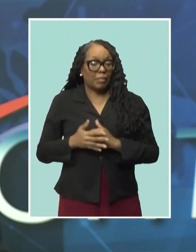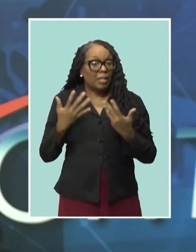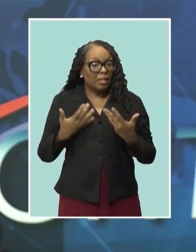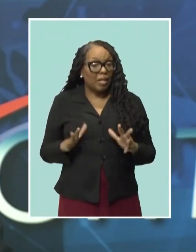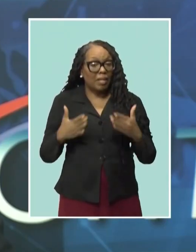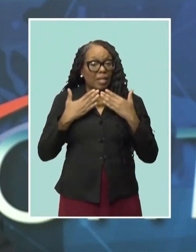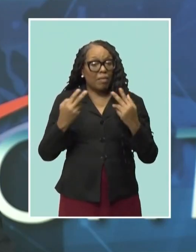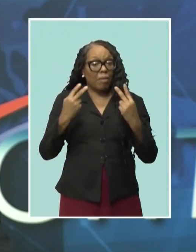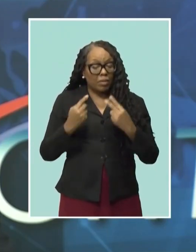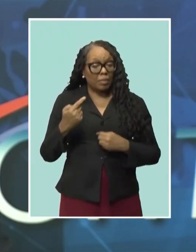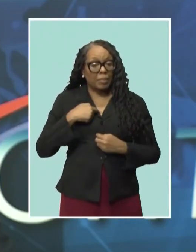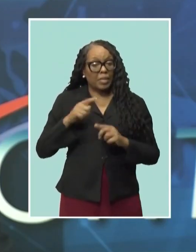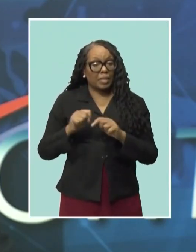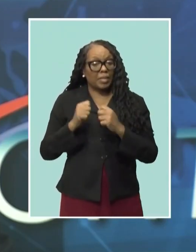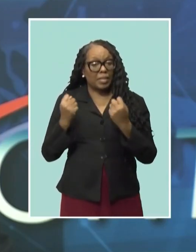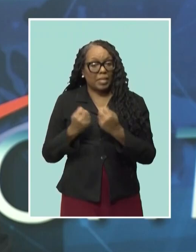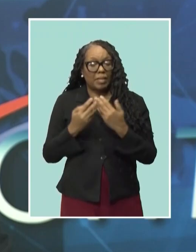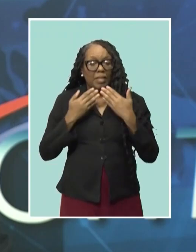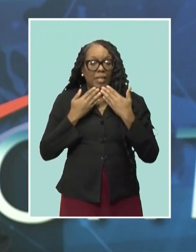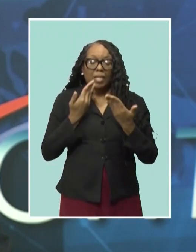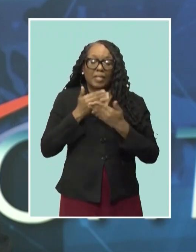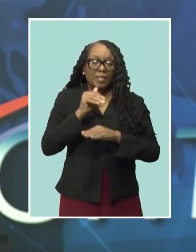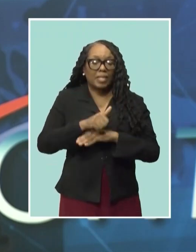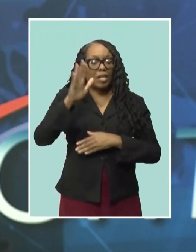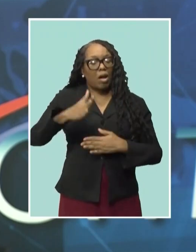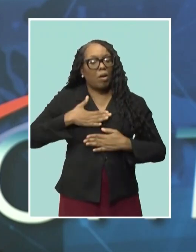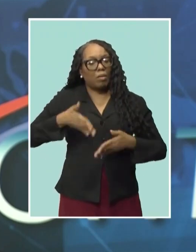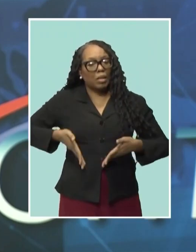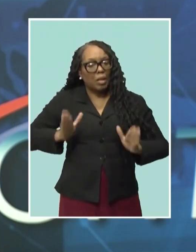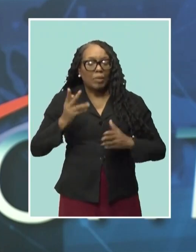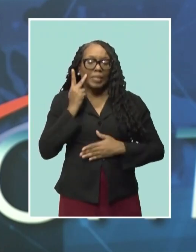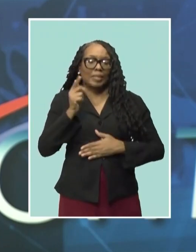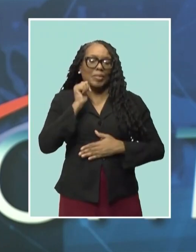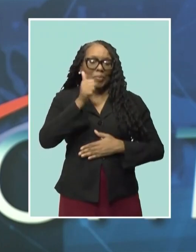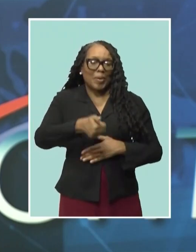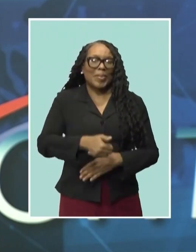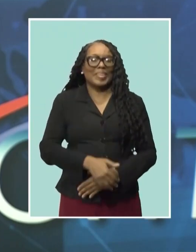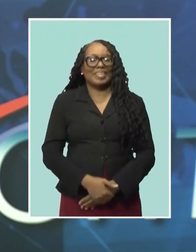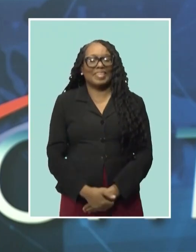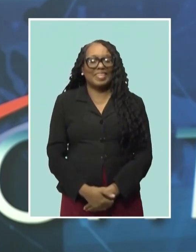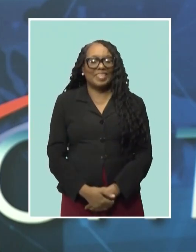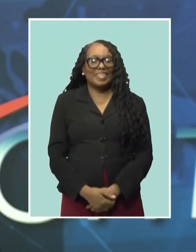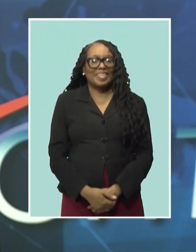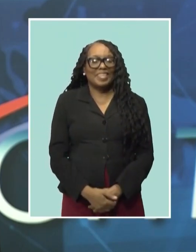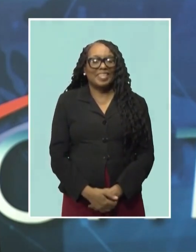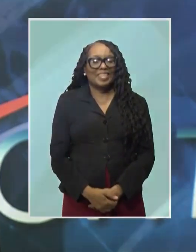I'm Pearson Bowen for the crew. To all of you, good night. By God's will, we'll see you tomorrow.